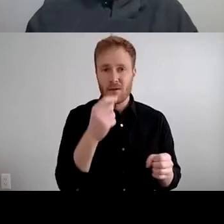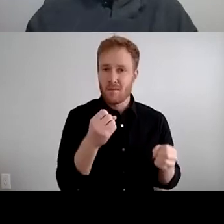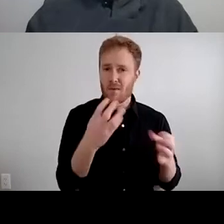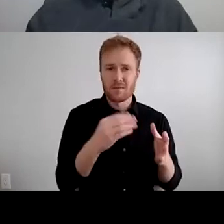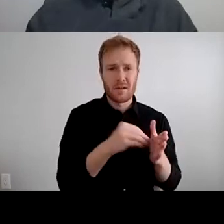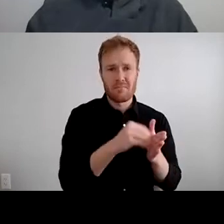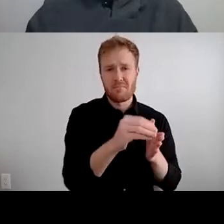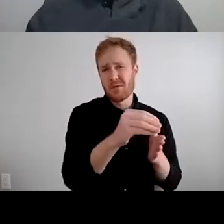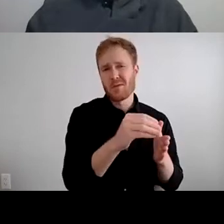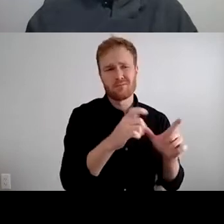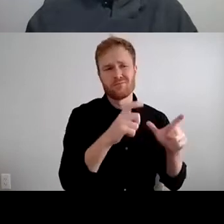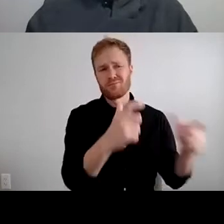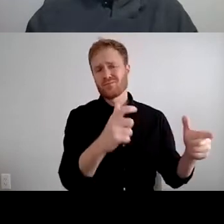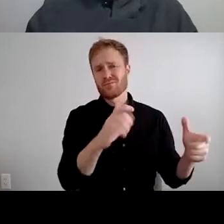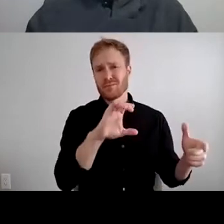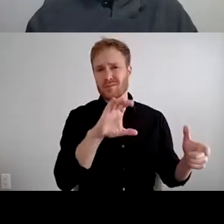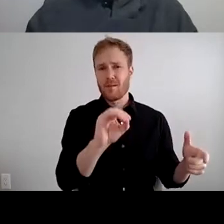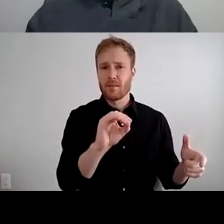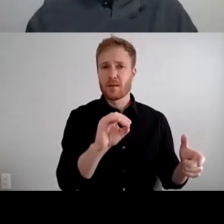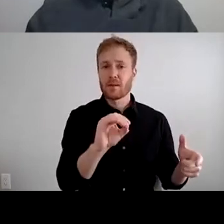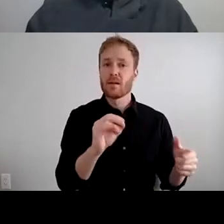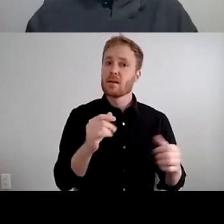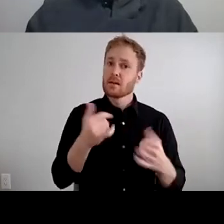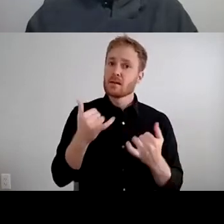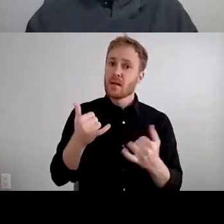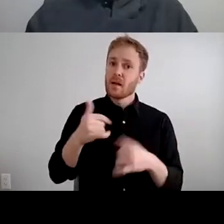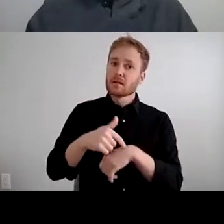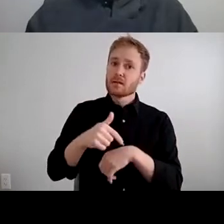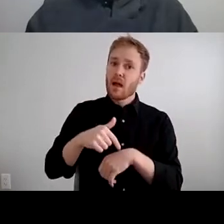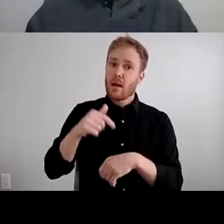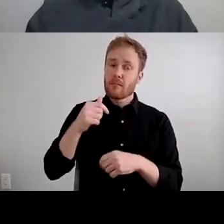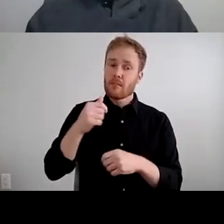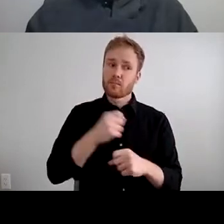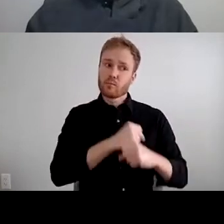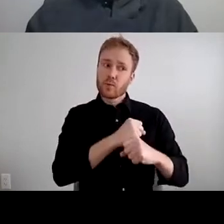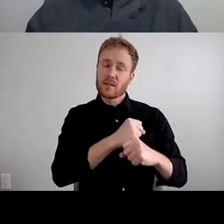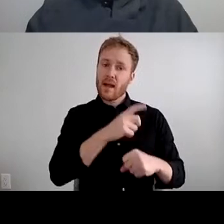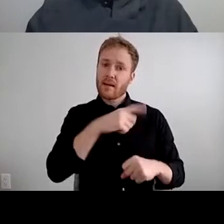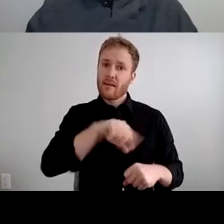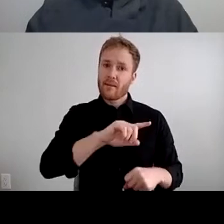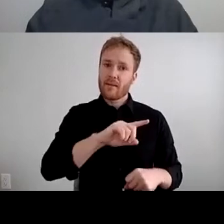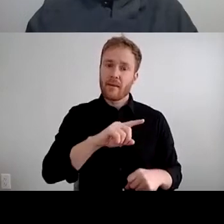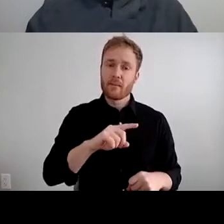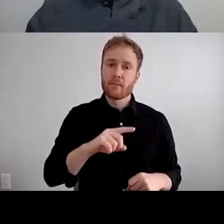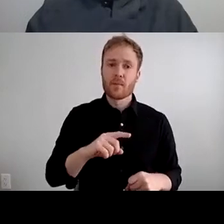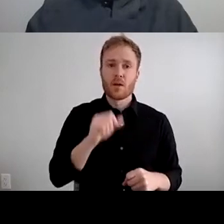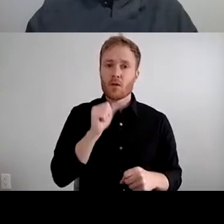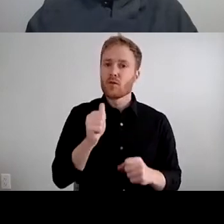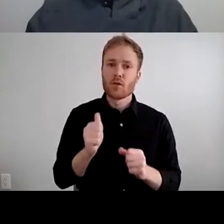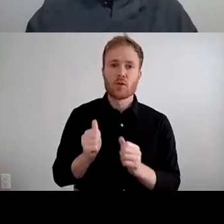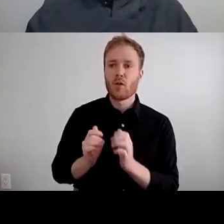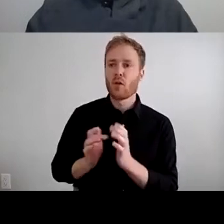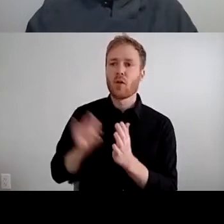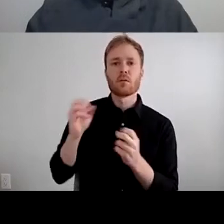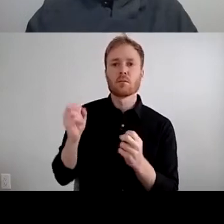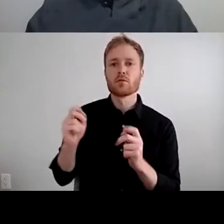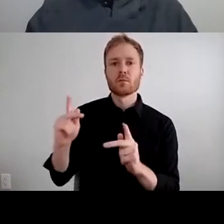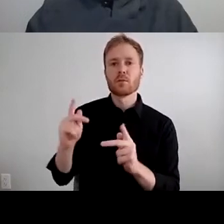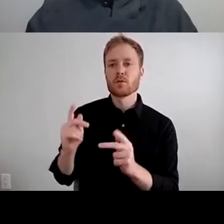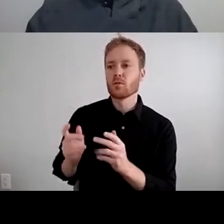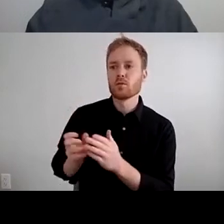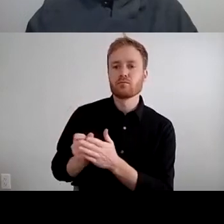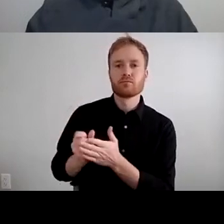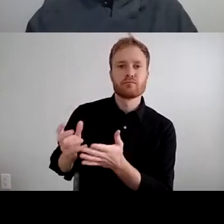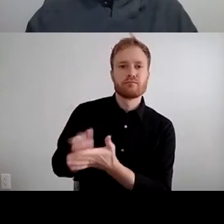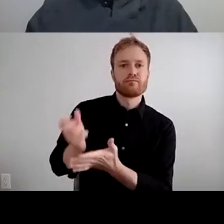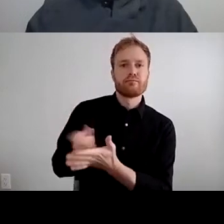private sector to take ownership in protecting families during this pandemic instead of taking advantage of the opportunity to gain wealth. More